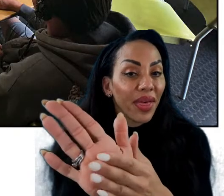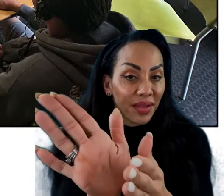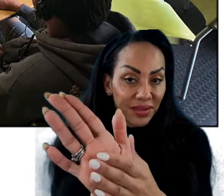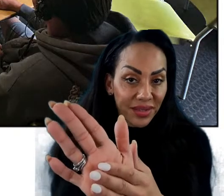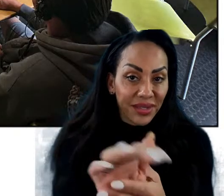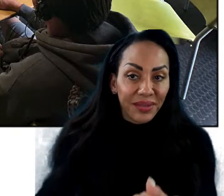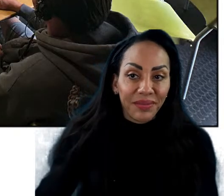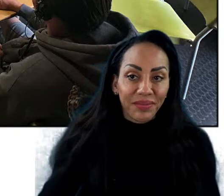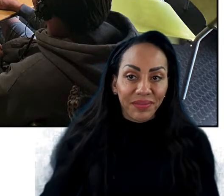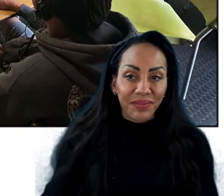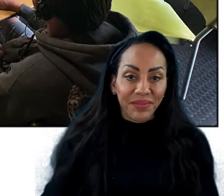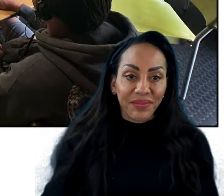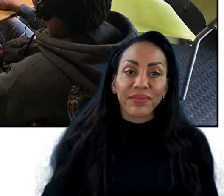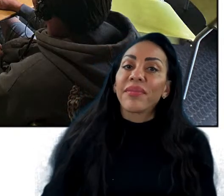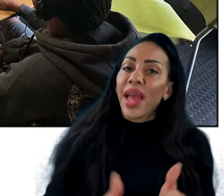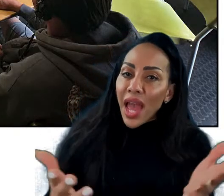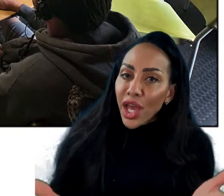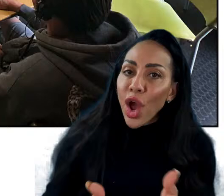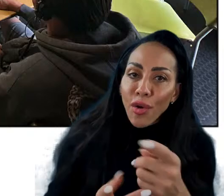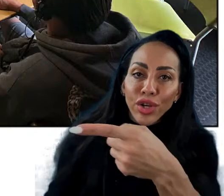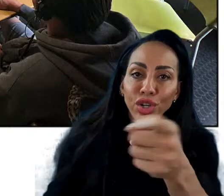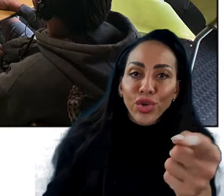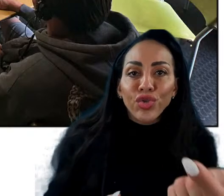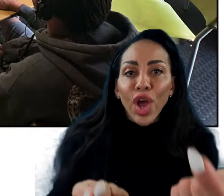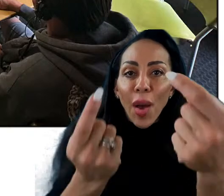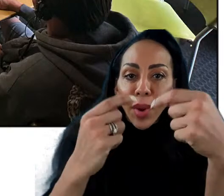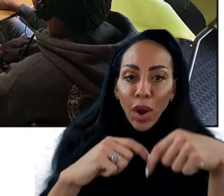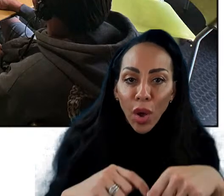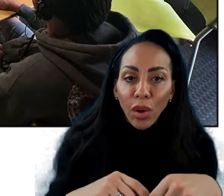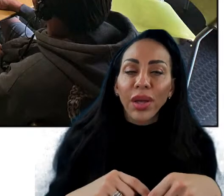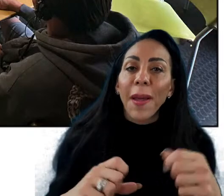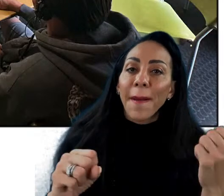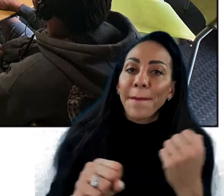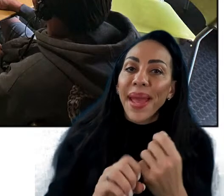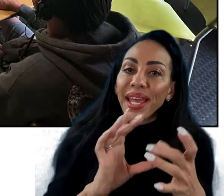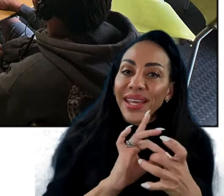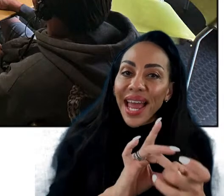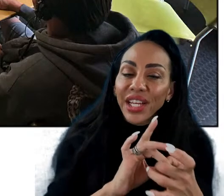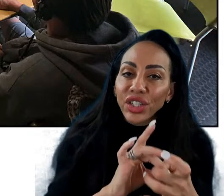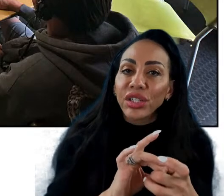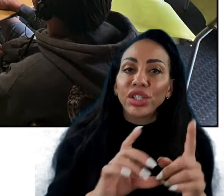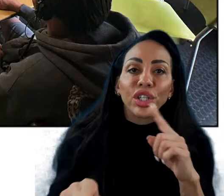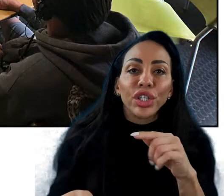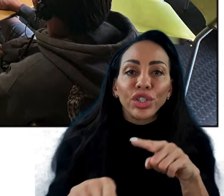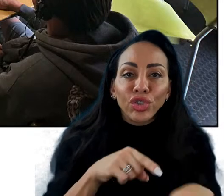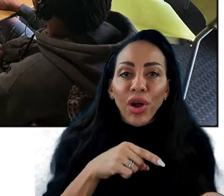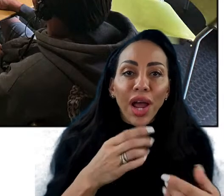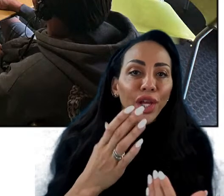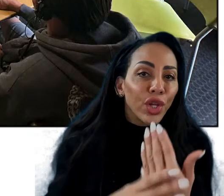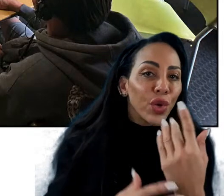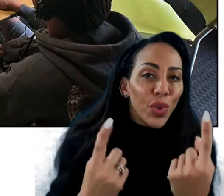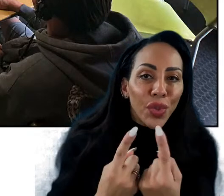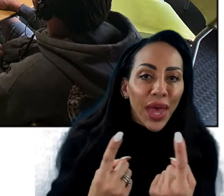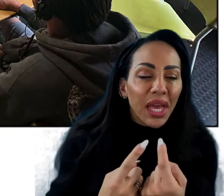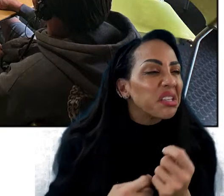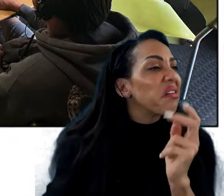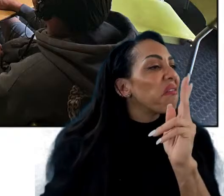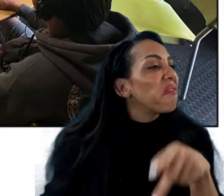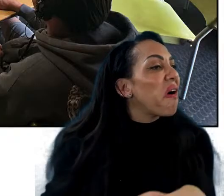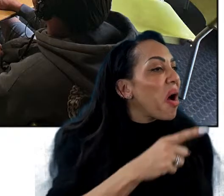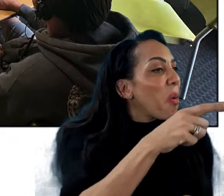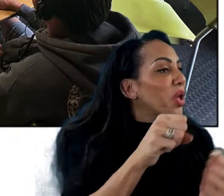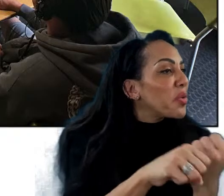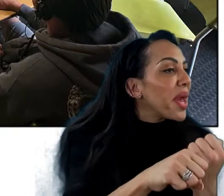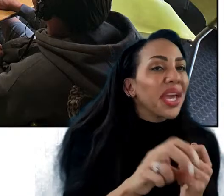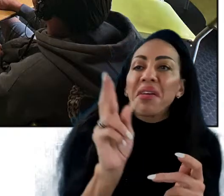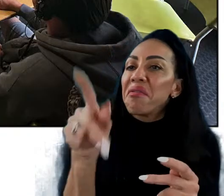I urge you to come along because it's a really great way to try out new things, make connections and see what other creative people are doing in the studio. This particular